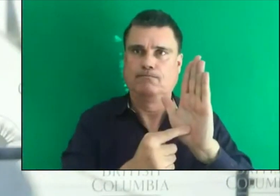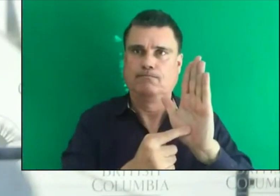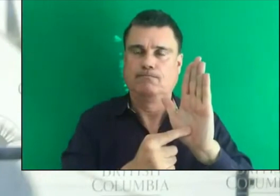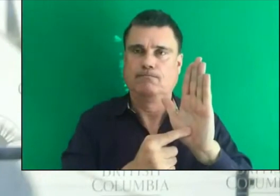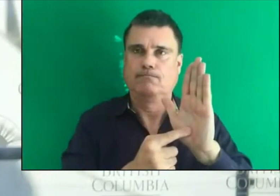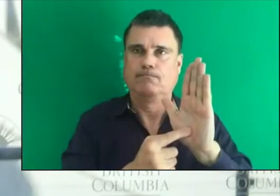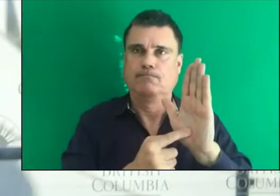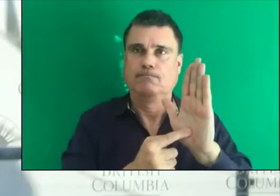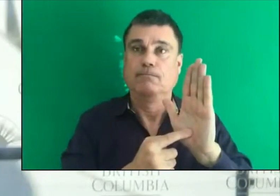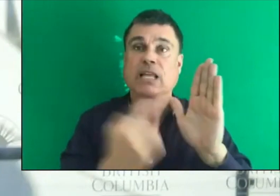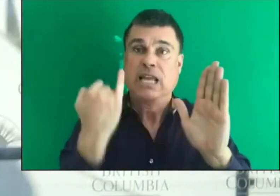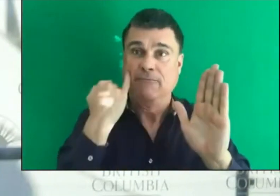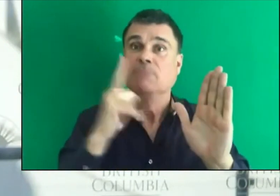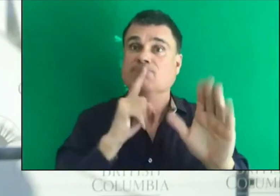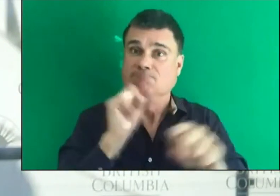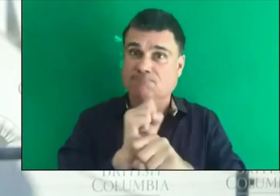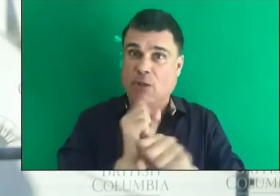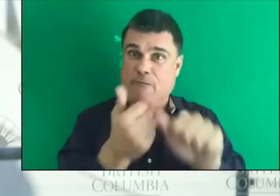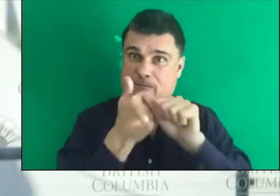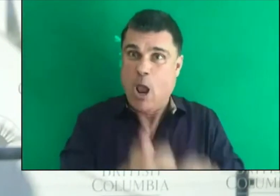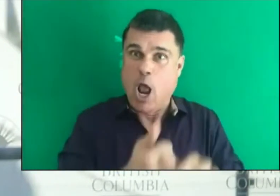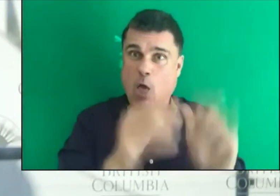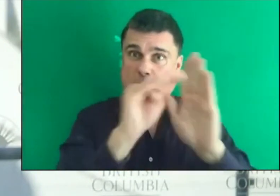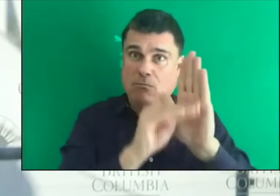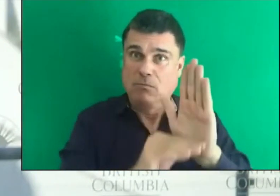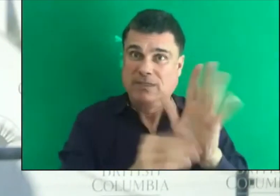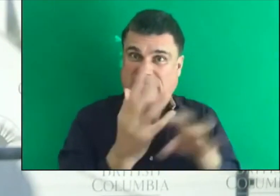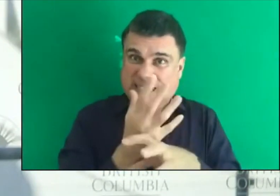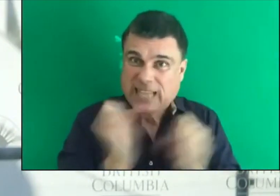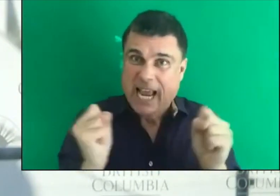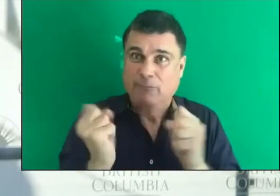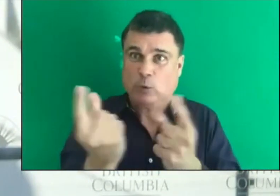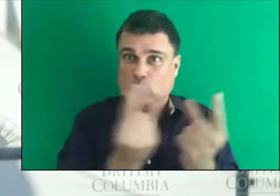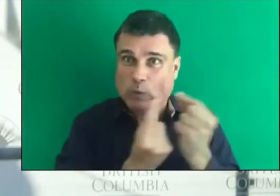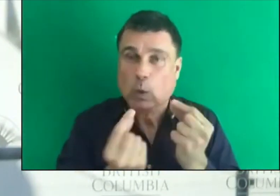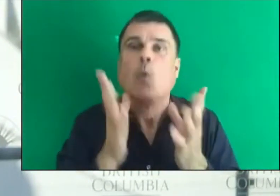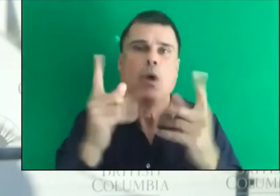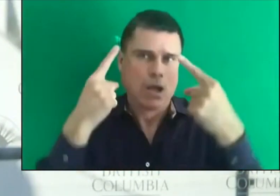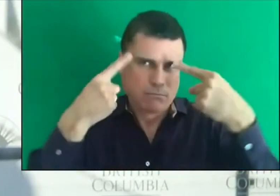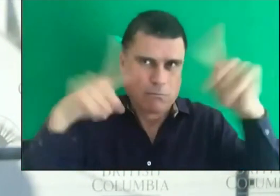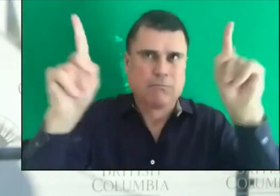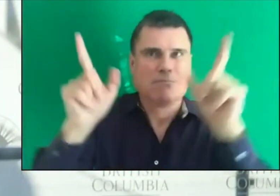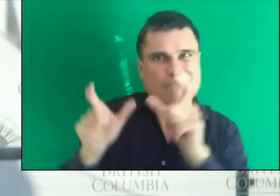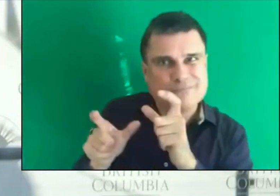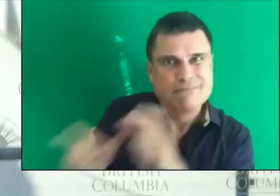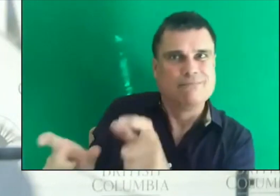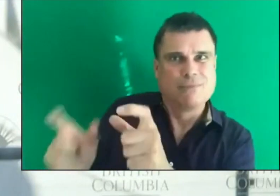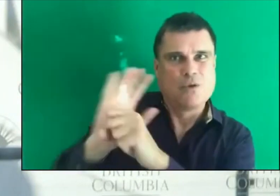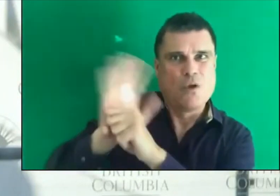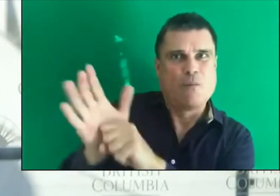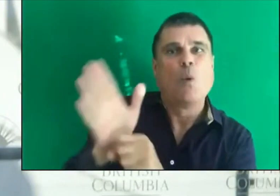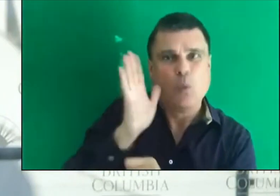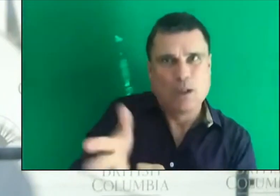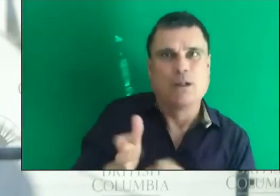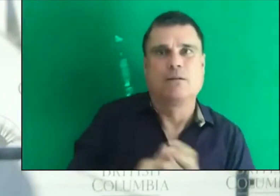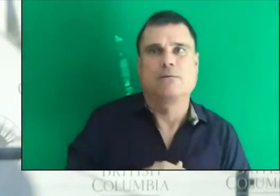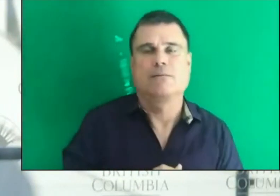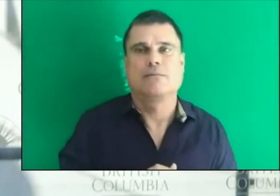know it can become an environment where we have seen transmission to large numbers of people when these rules aren't being followed.